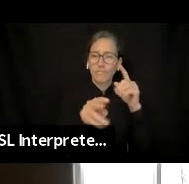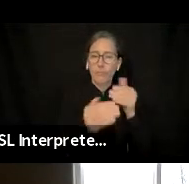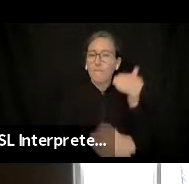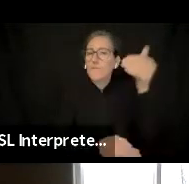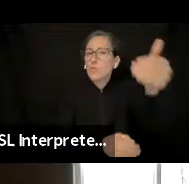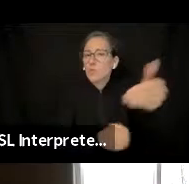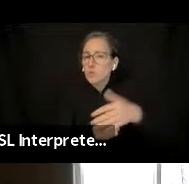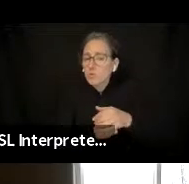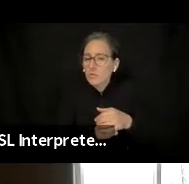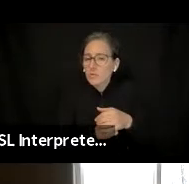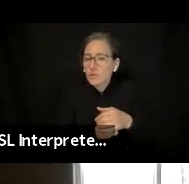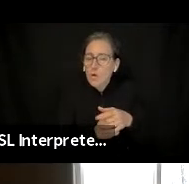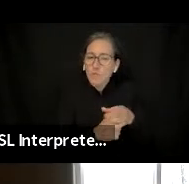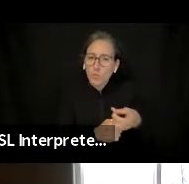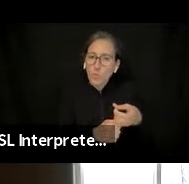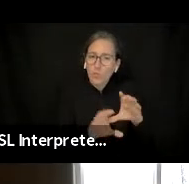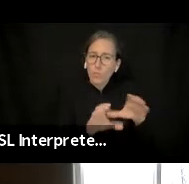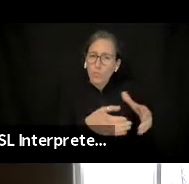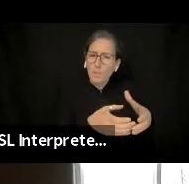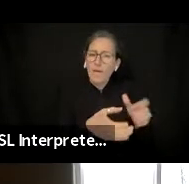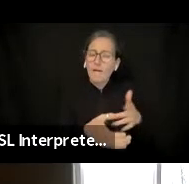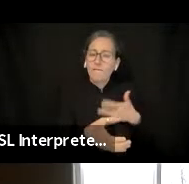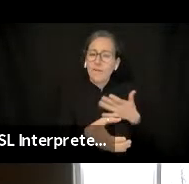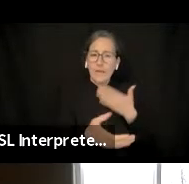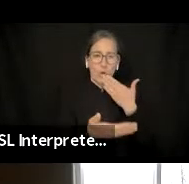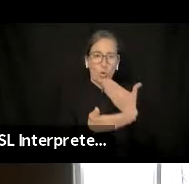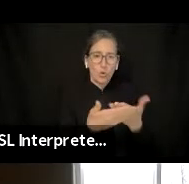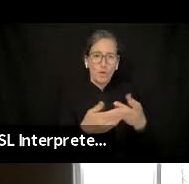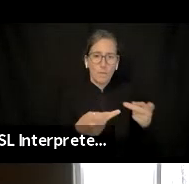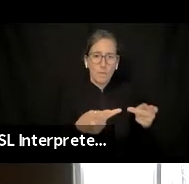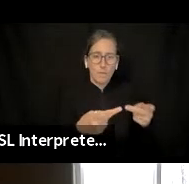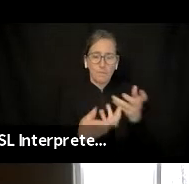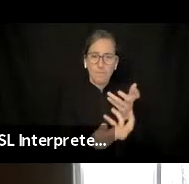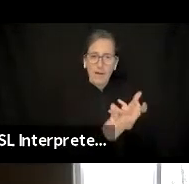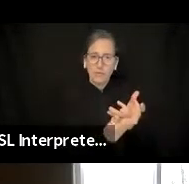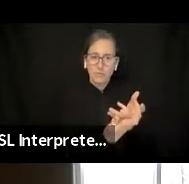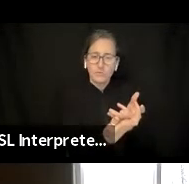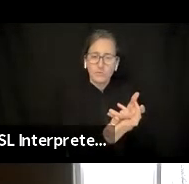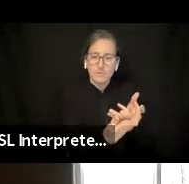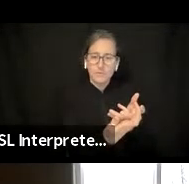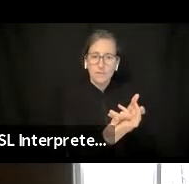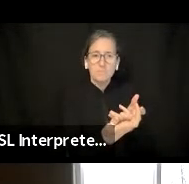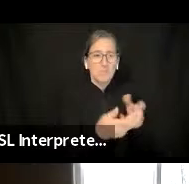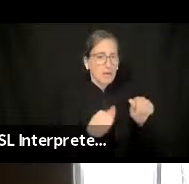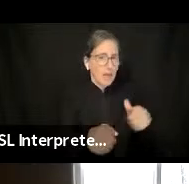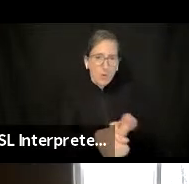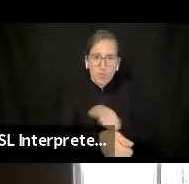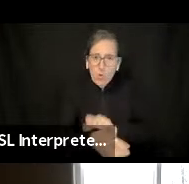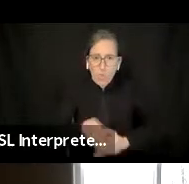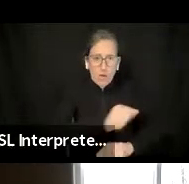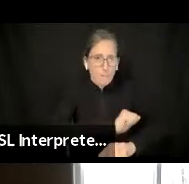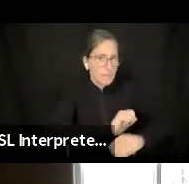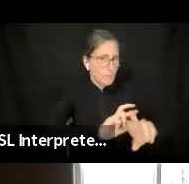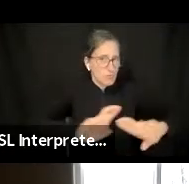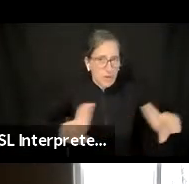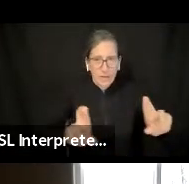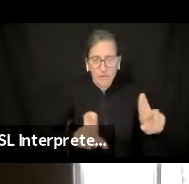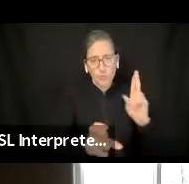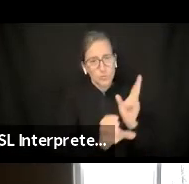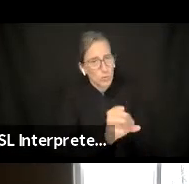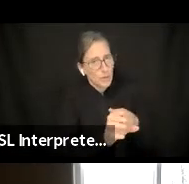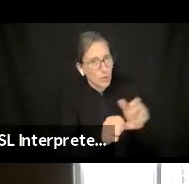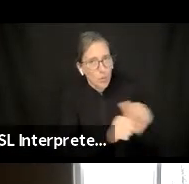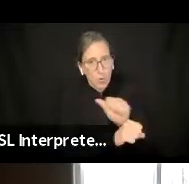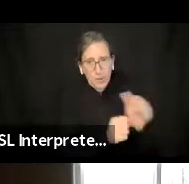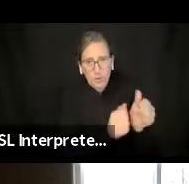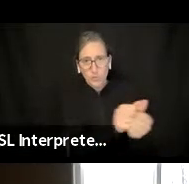be a good space for me to roll up my sleeves and join in with all of you and be a part